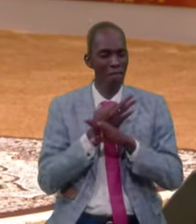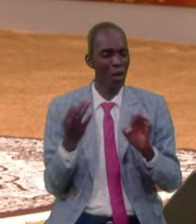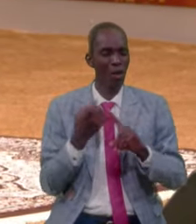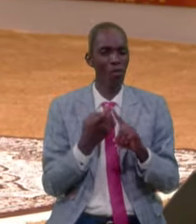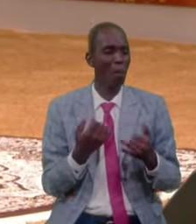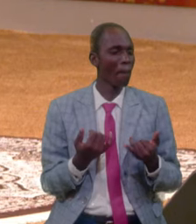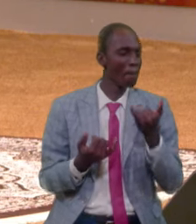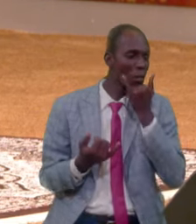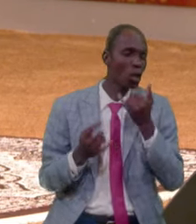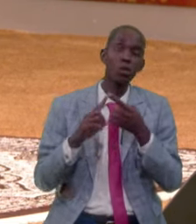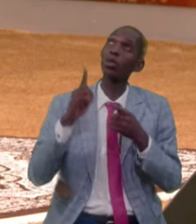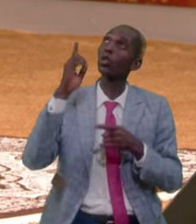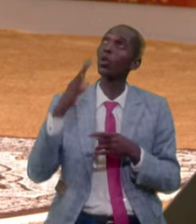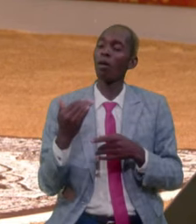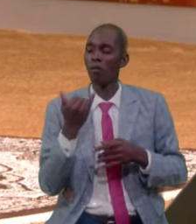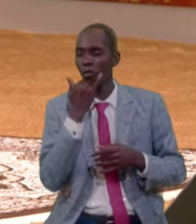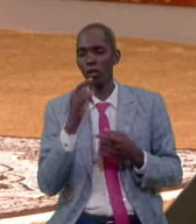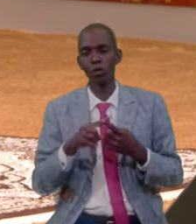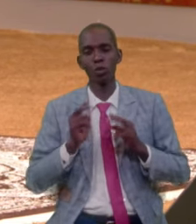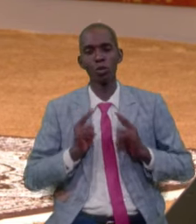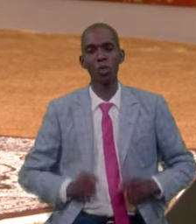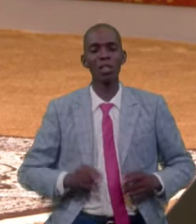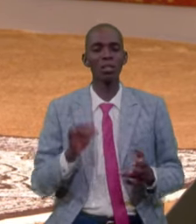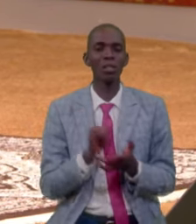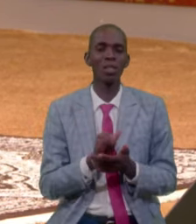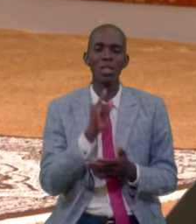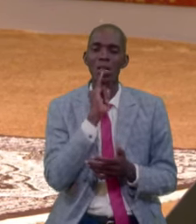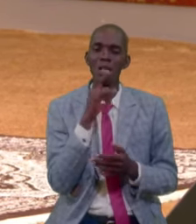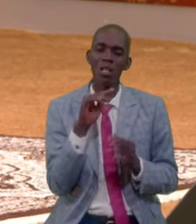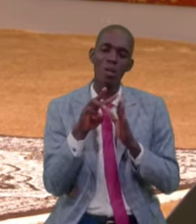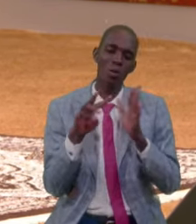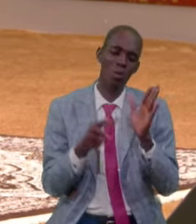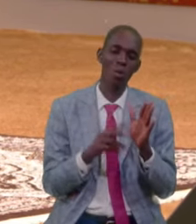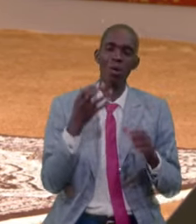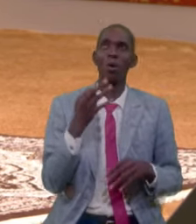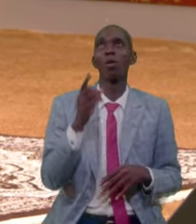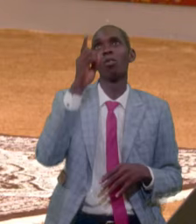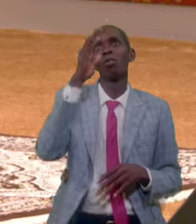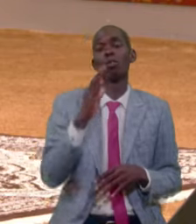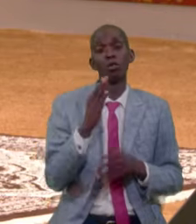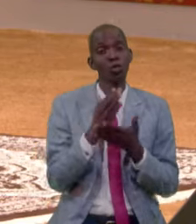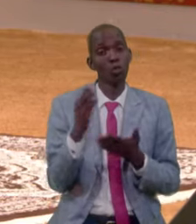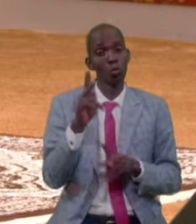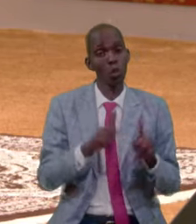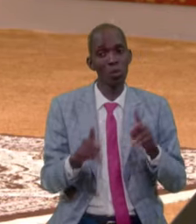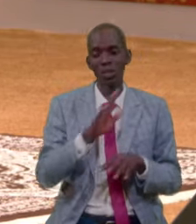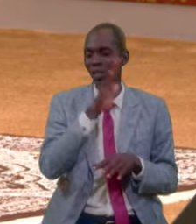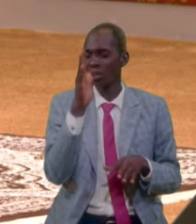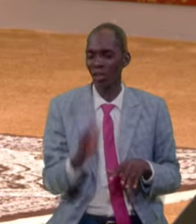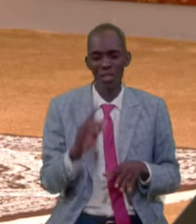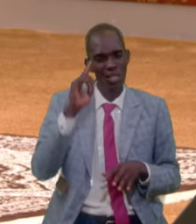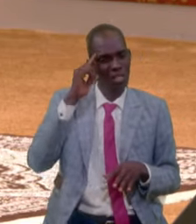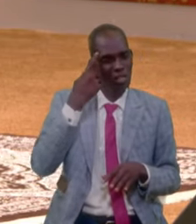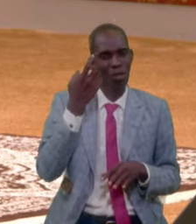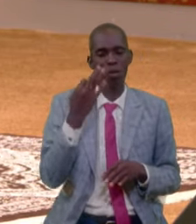toward God and toward man. That's the will of God. The people that never think about the will of God, all